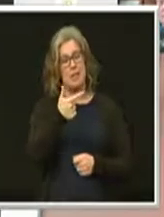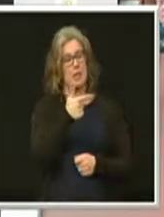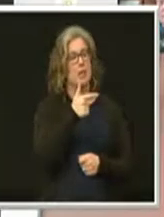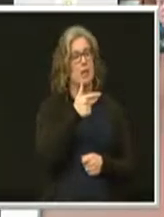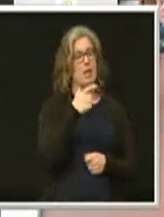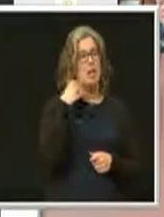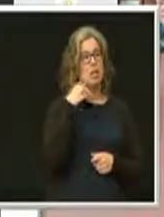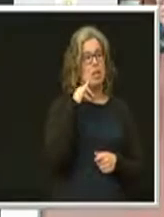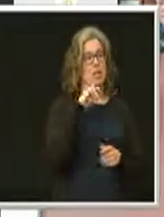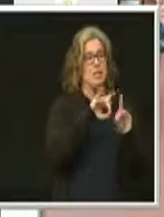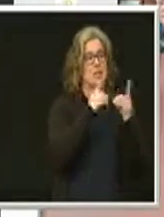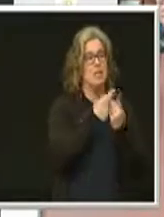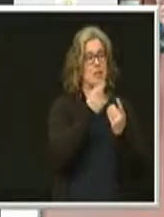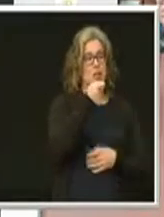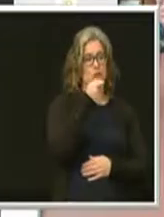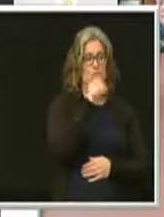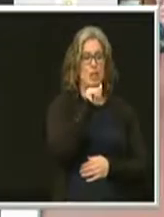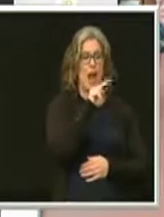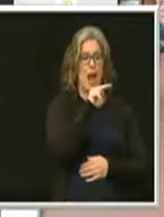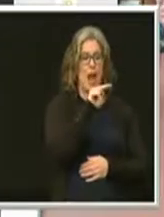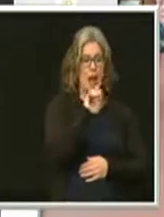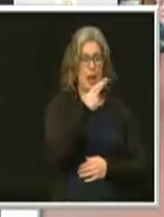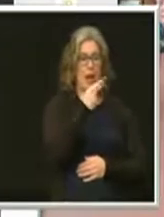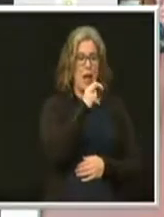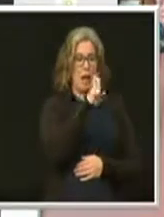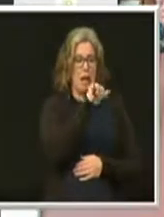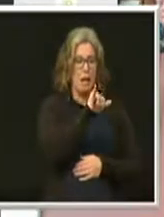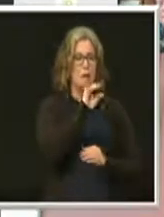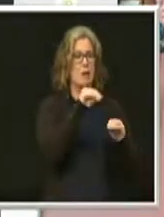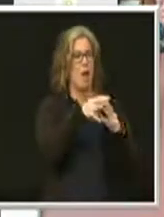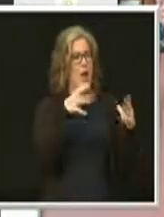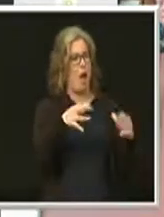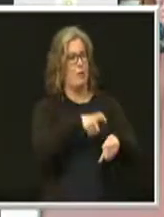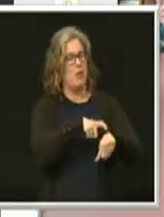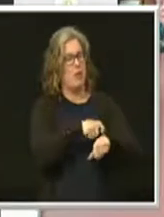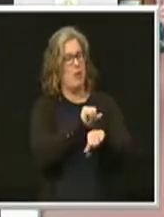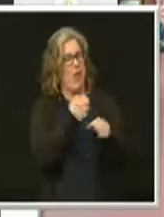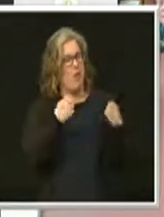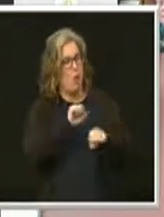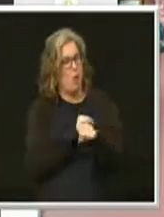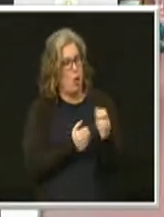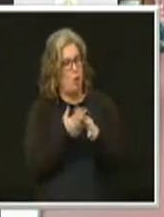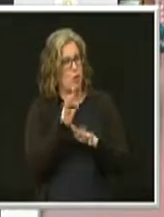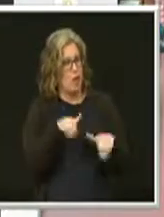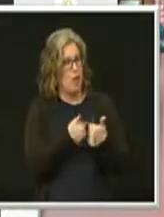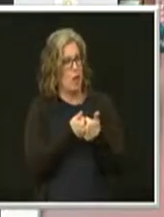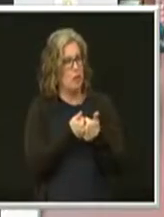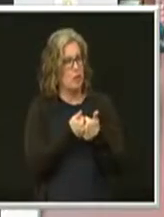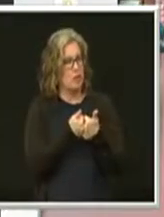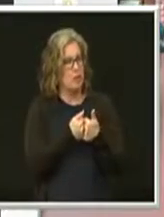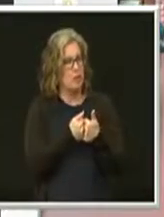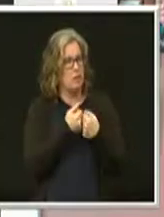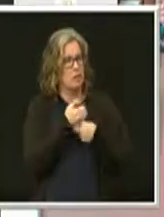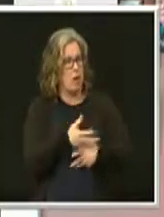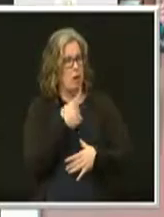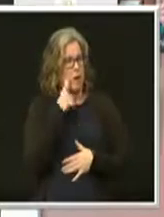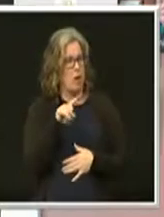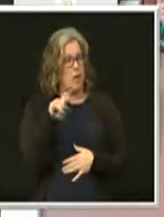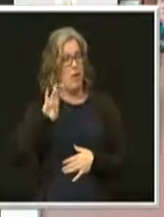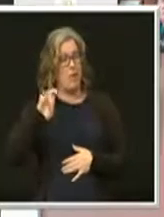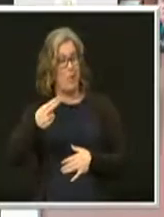Ann Haney have put in considerable time and effort to work through the challenges this virus has caused for the bench and